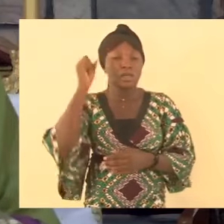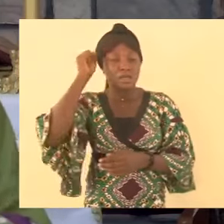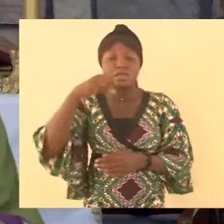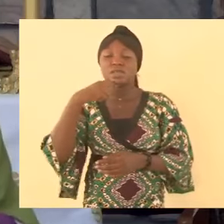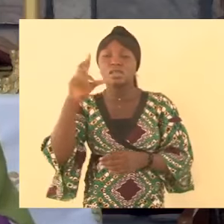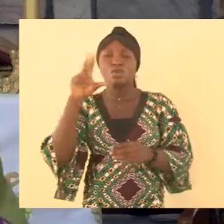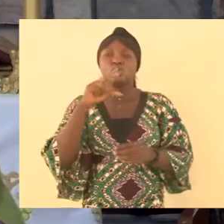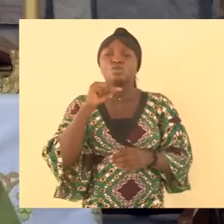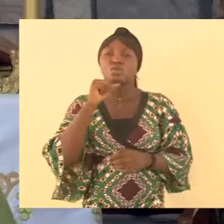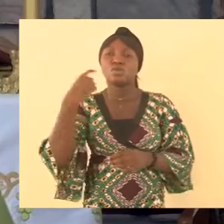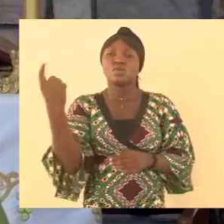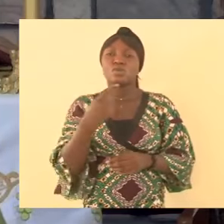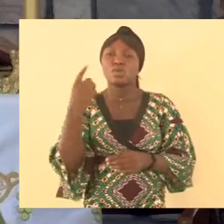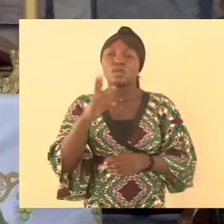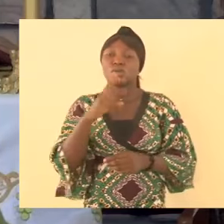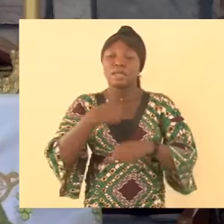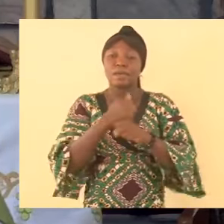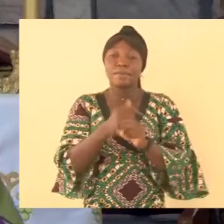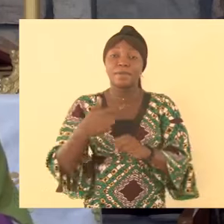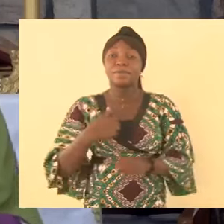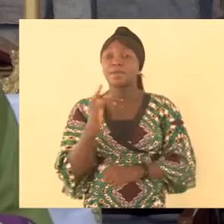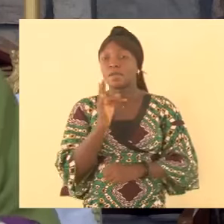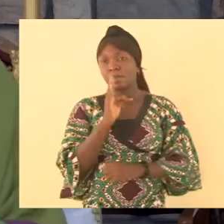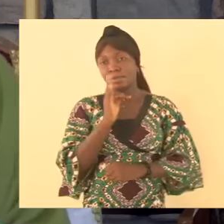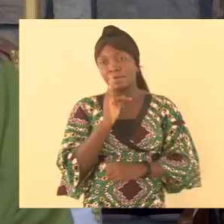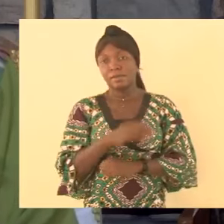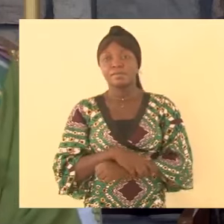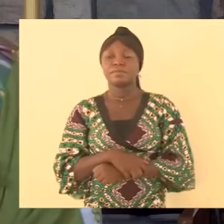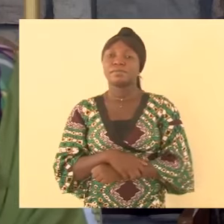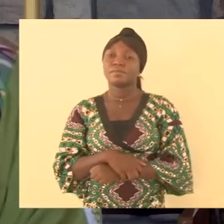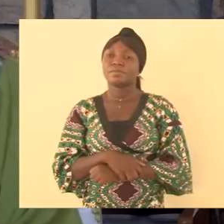water. Make me a meal.